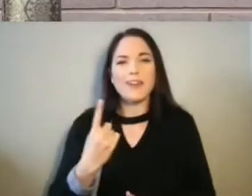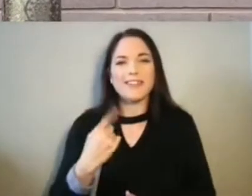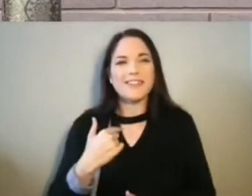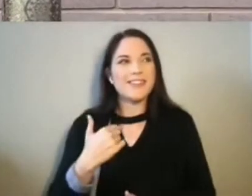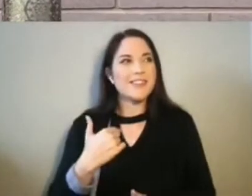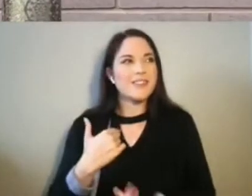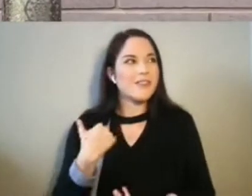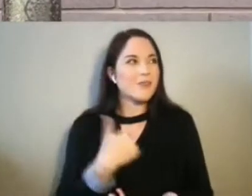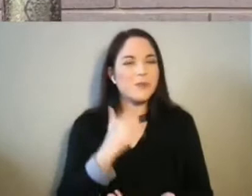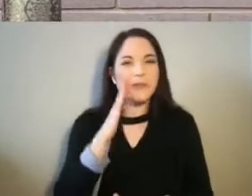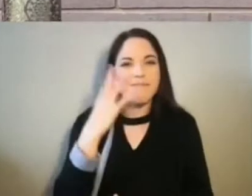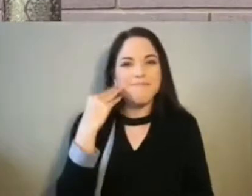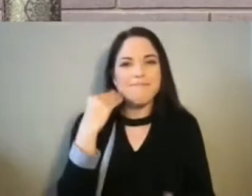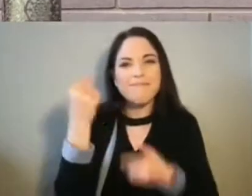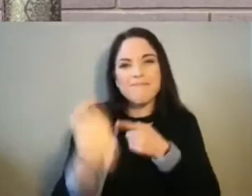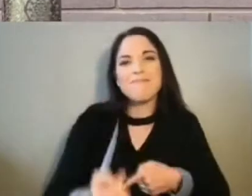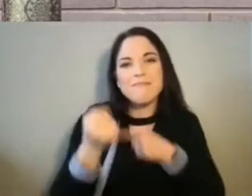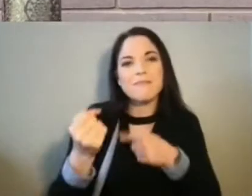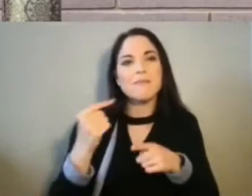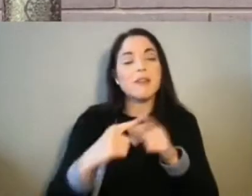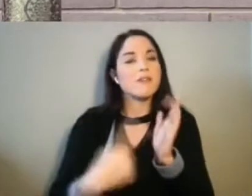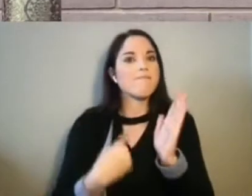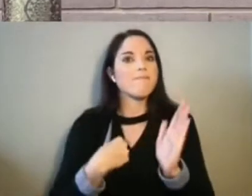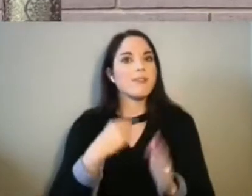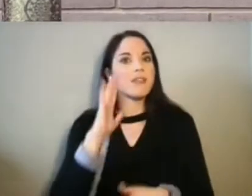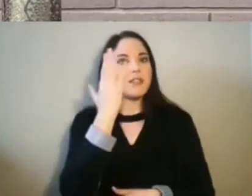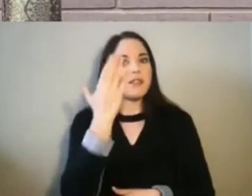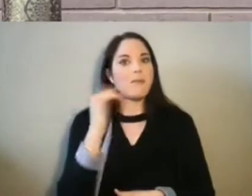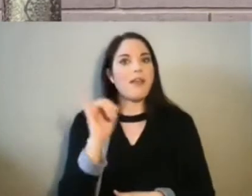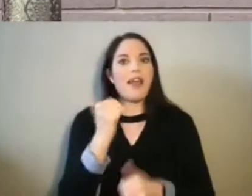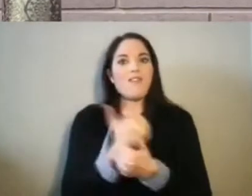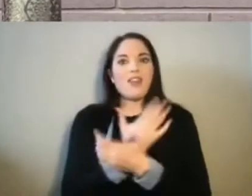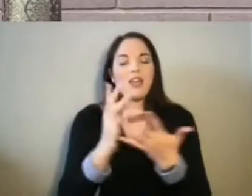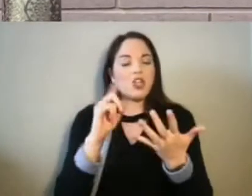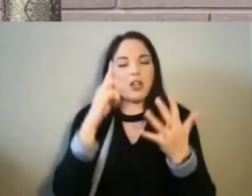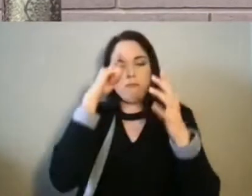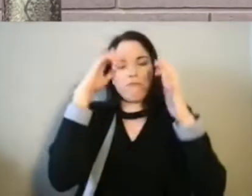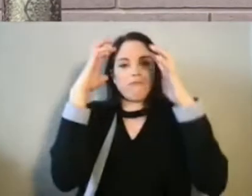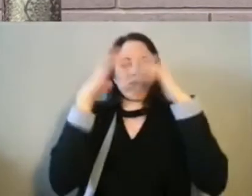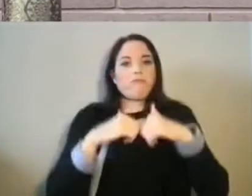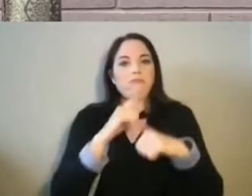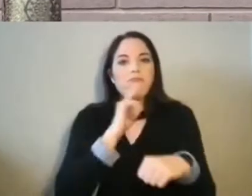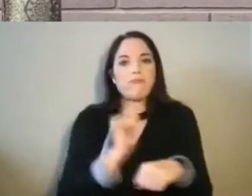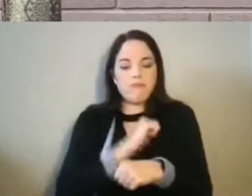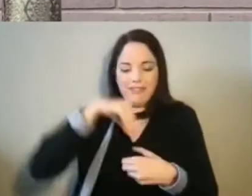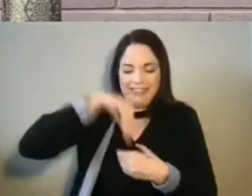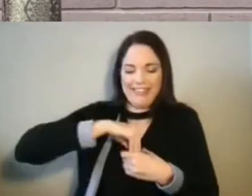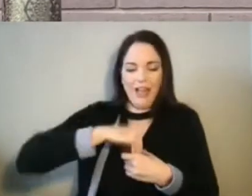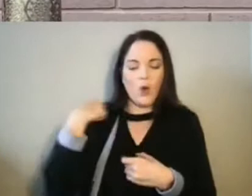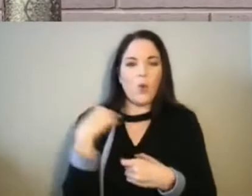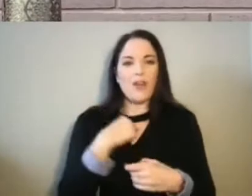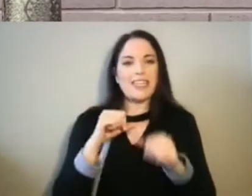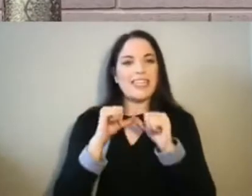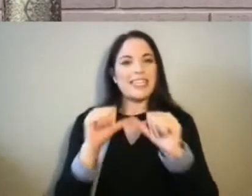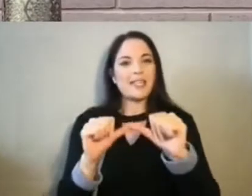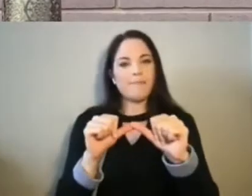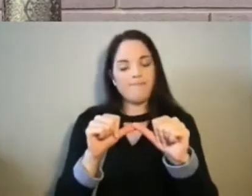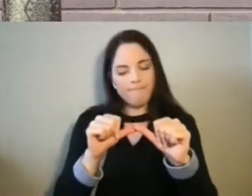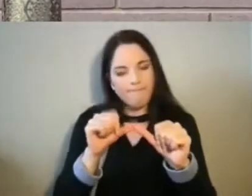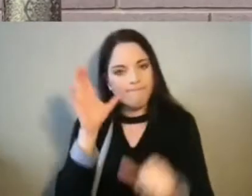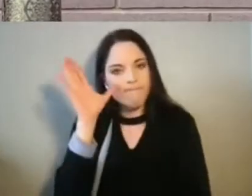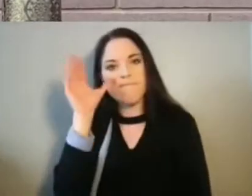place of spiritual centering and spiritual power. We are